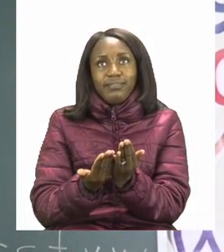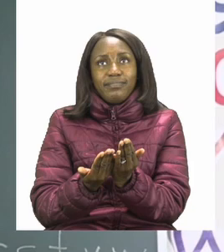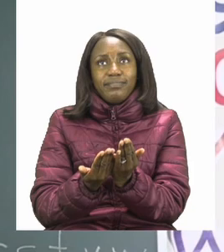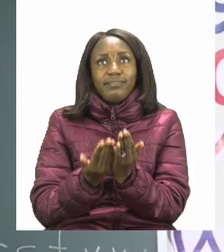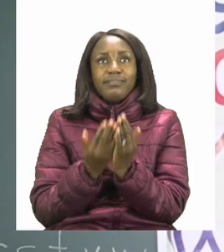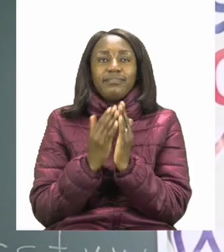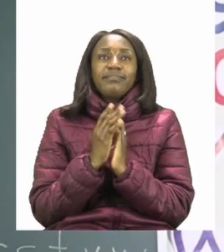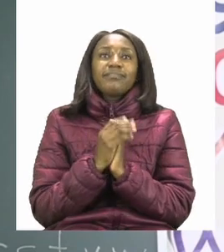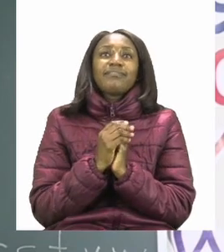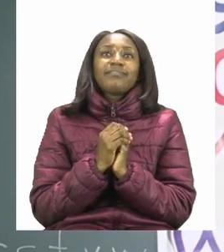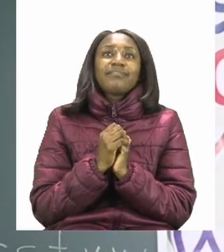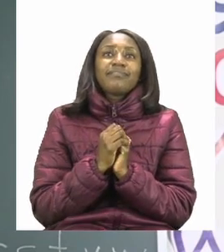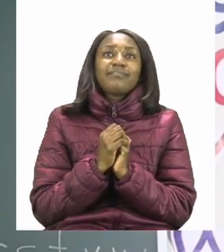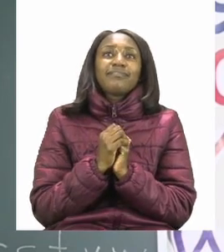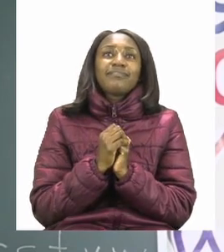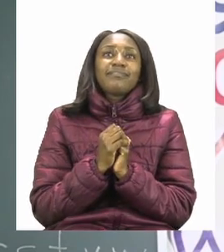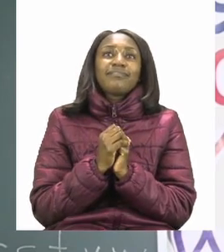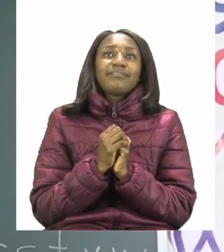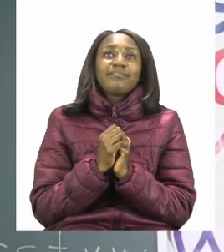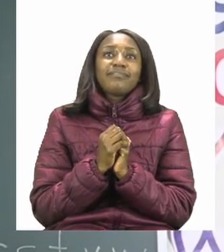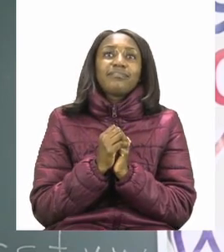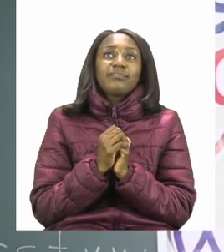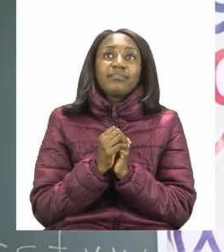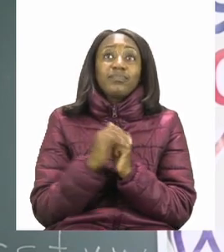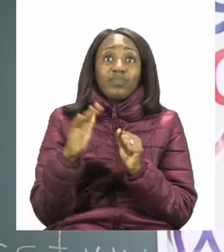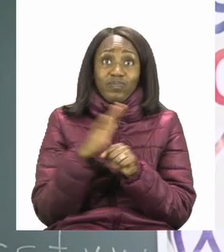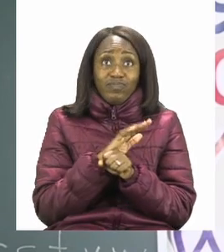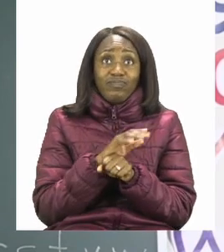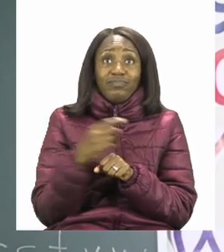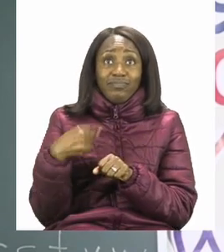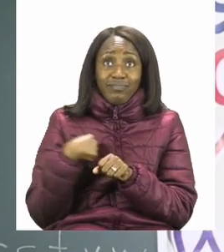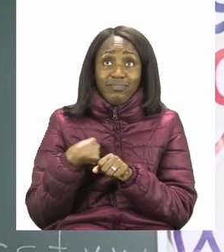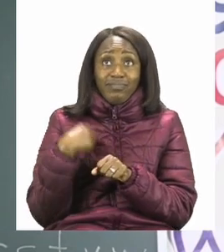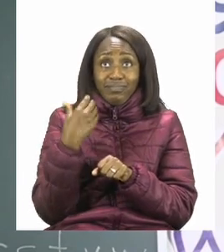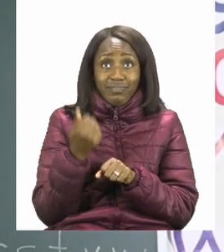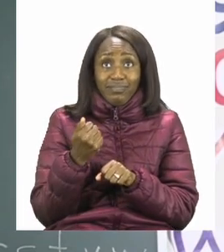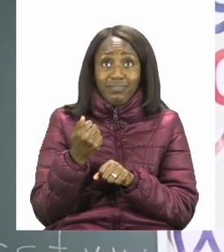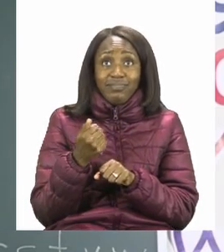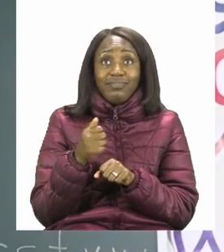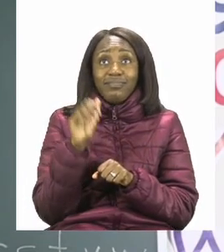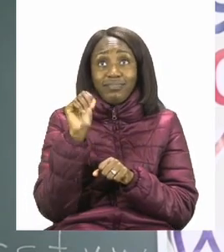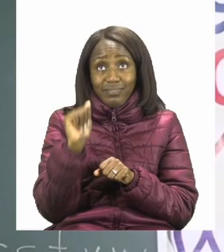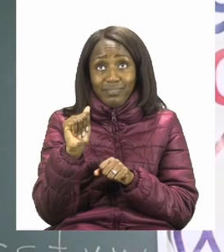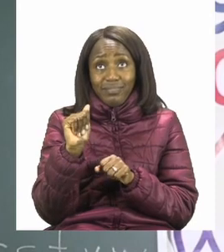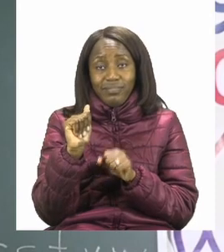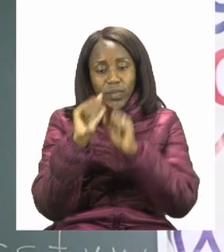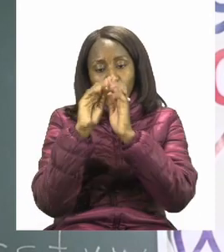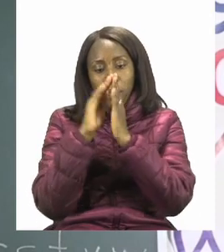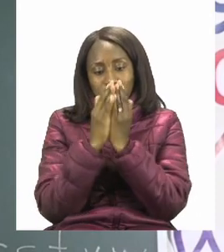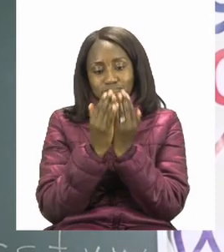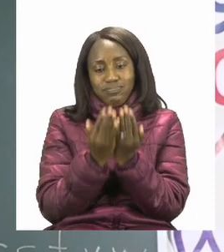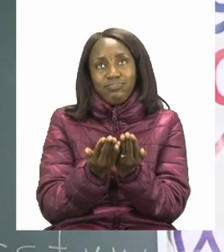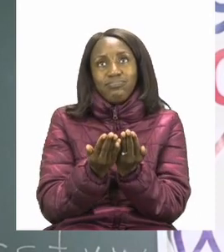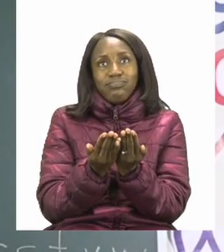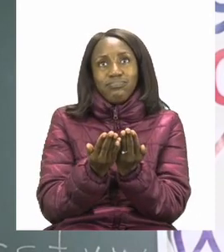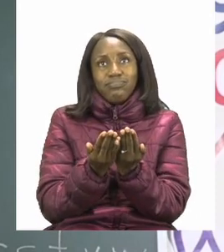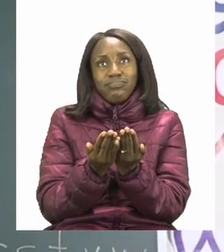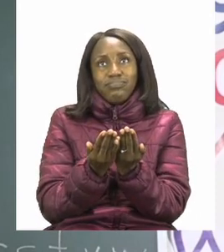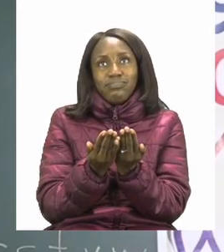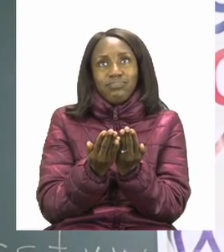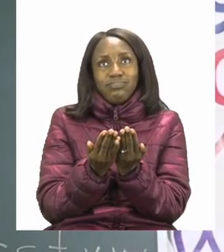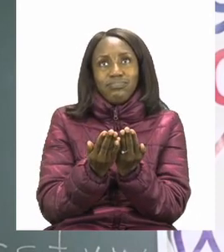Now our sentence says, he has a